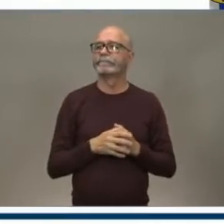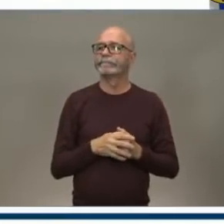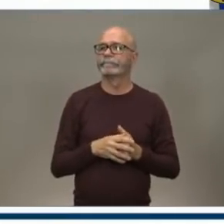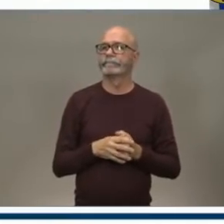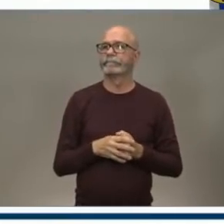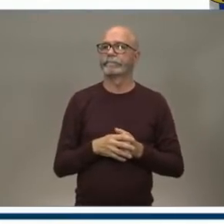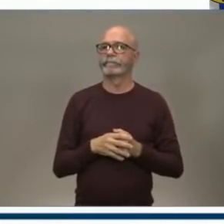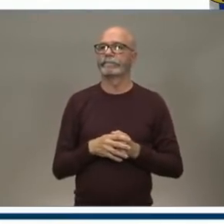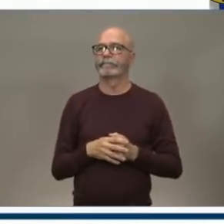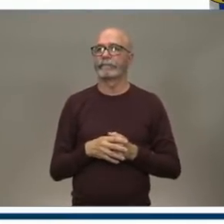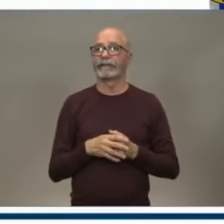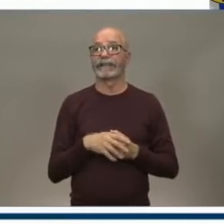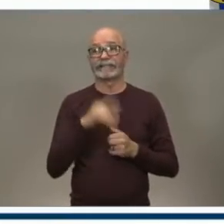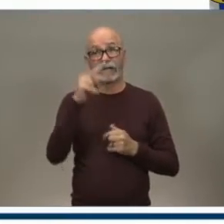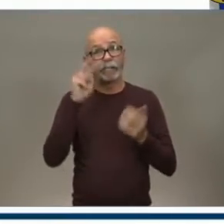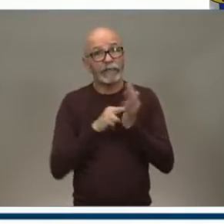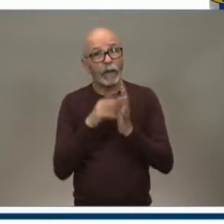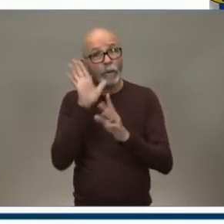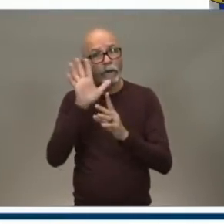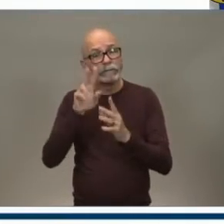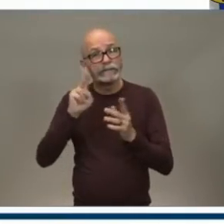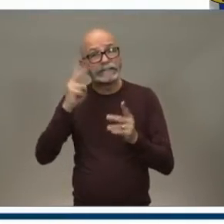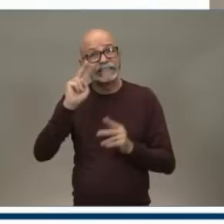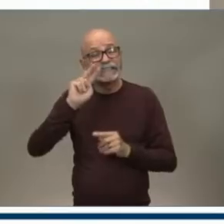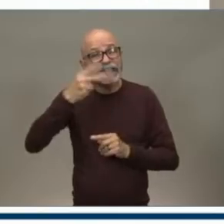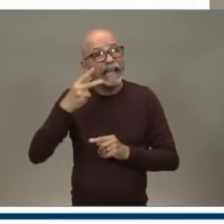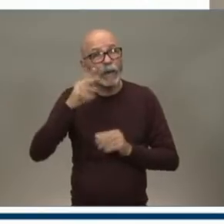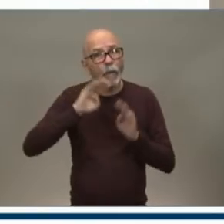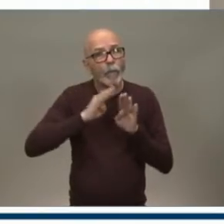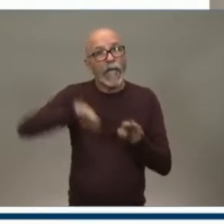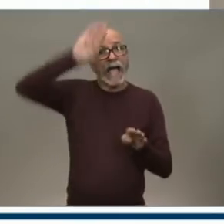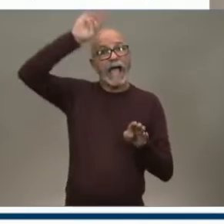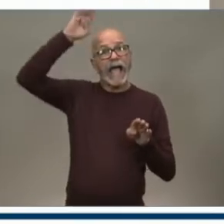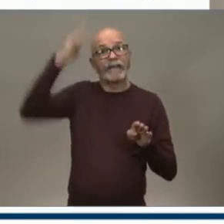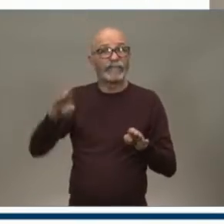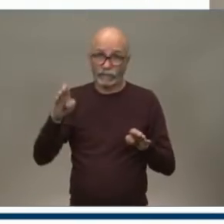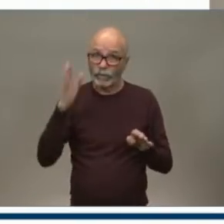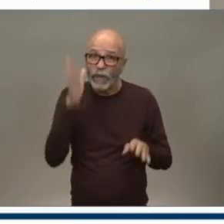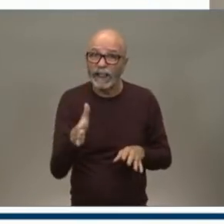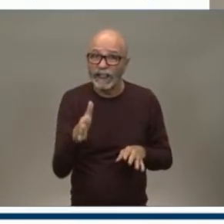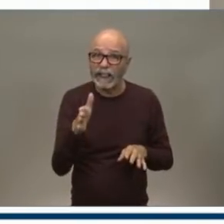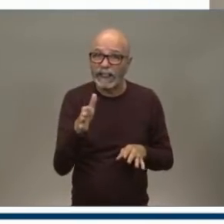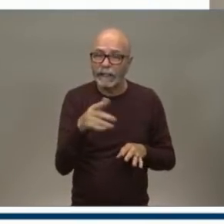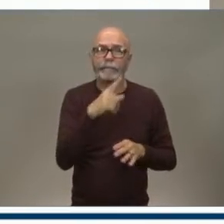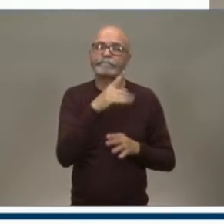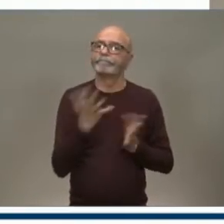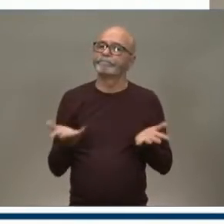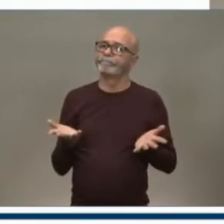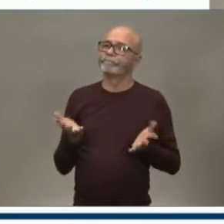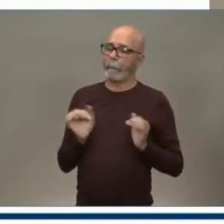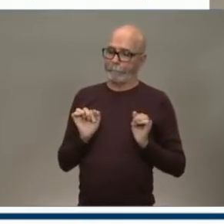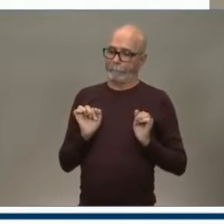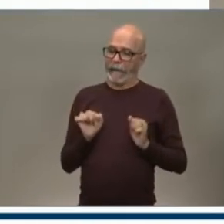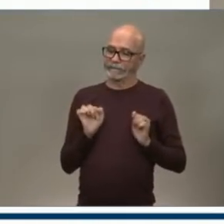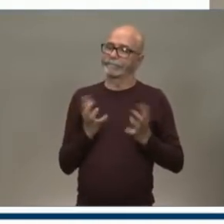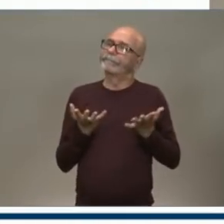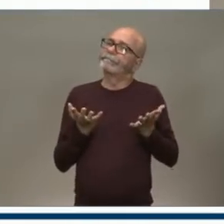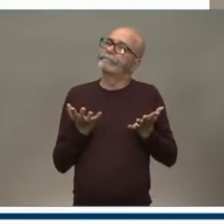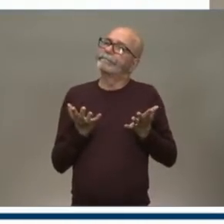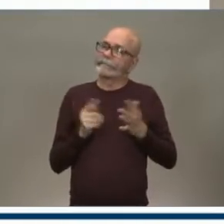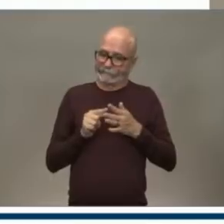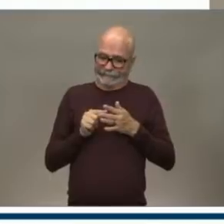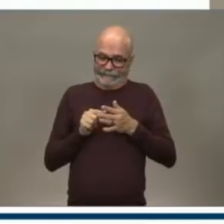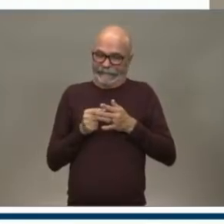second wave in Nova Scotia? Have we hit it? We're at the beginning of the second wave, where we have the advantage